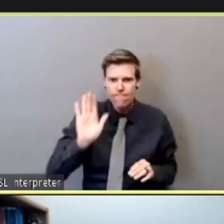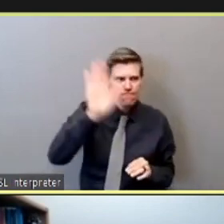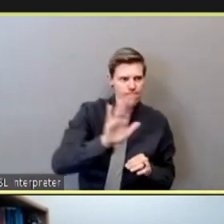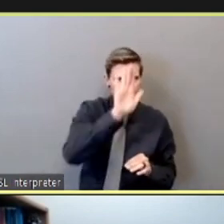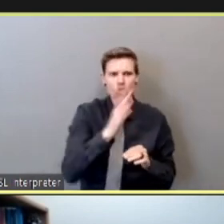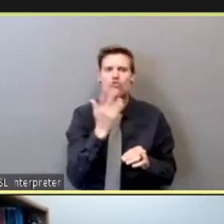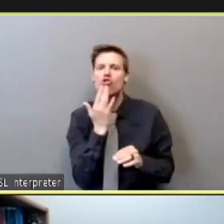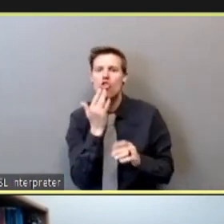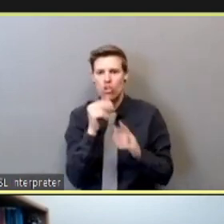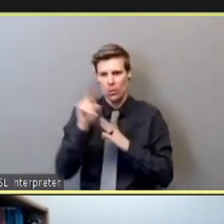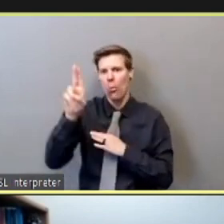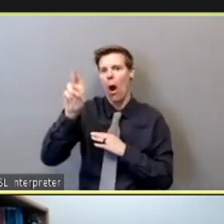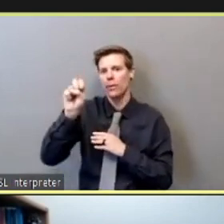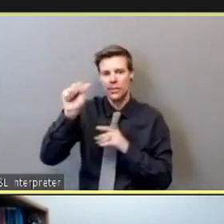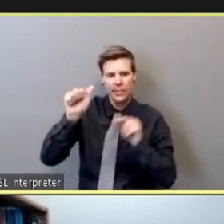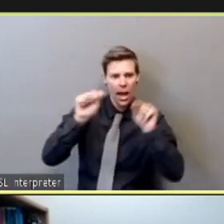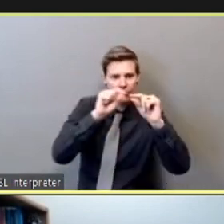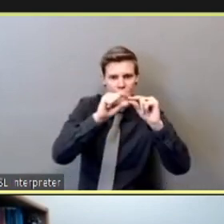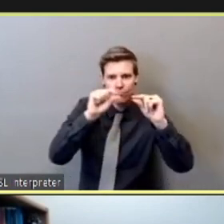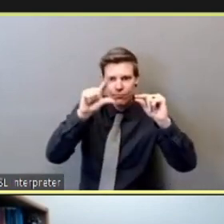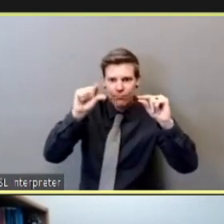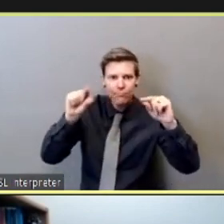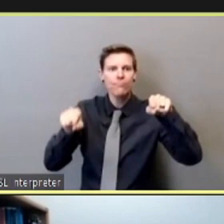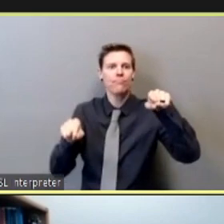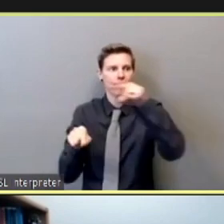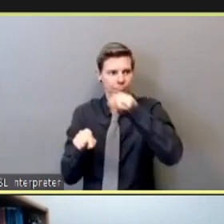And you can see that